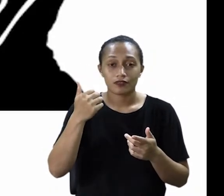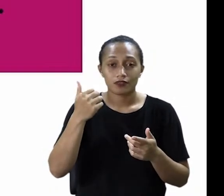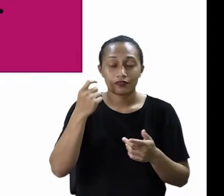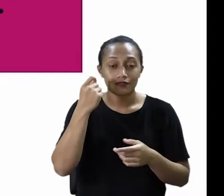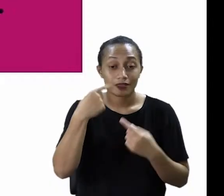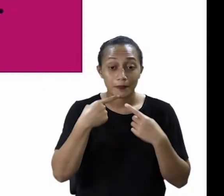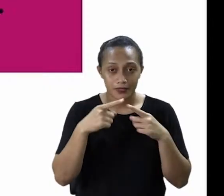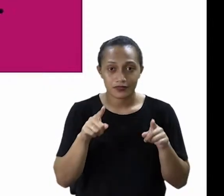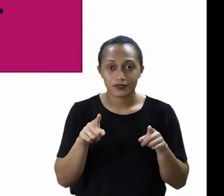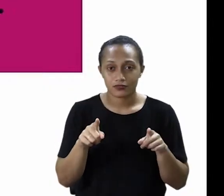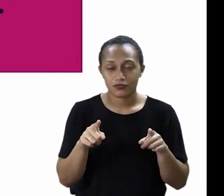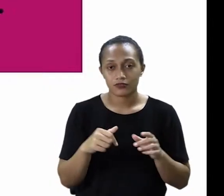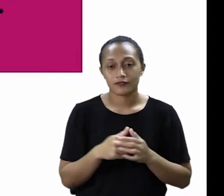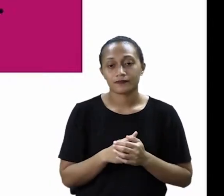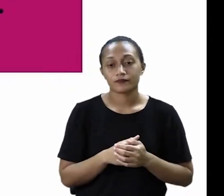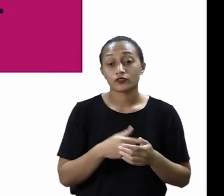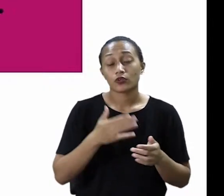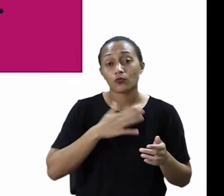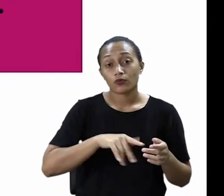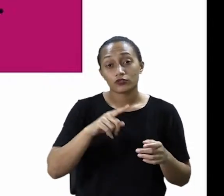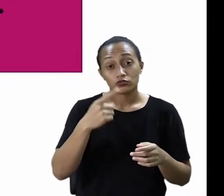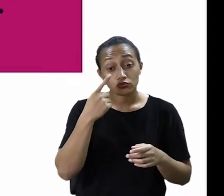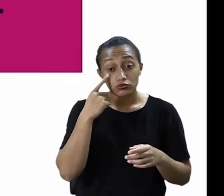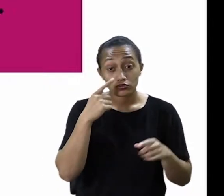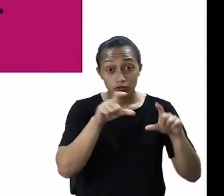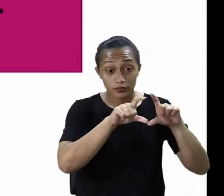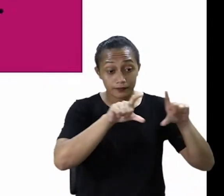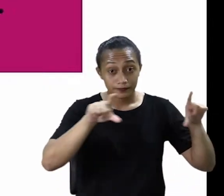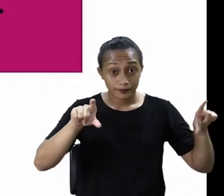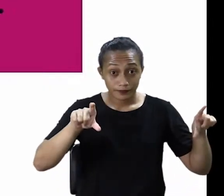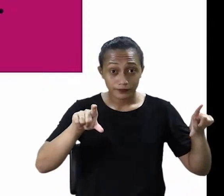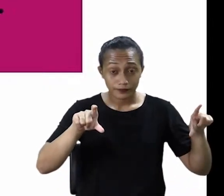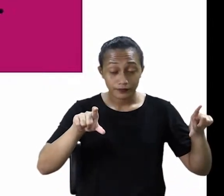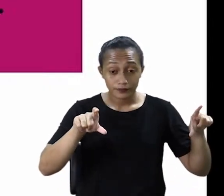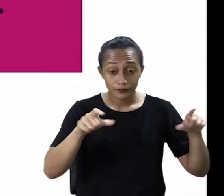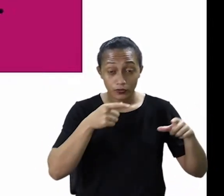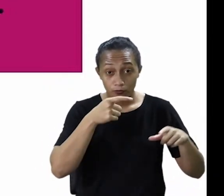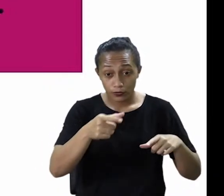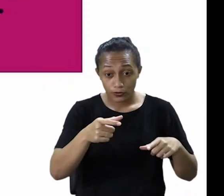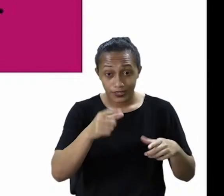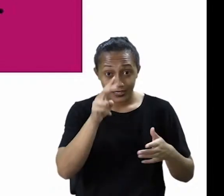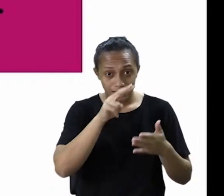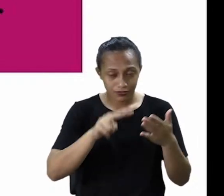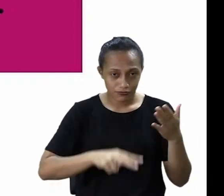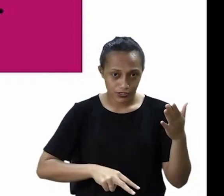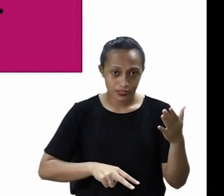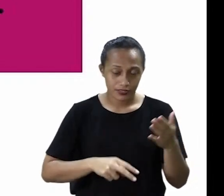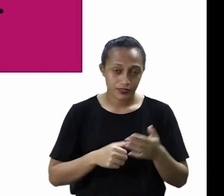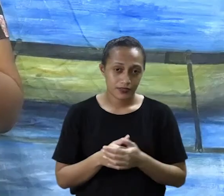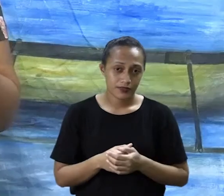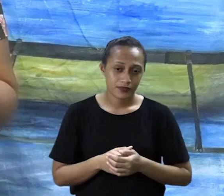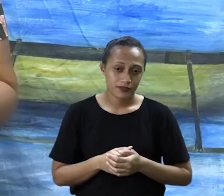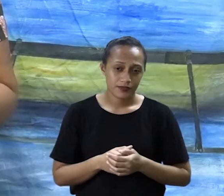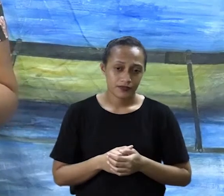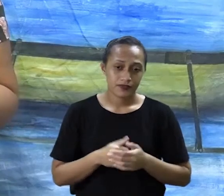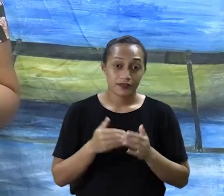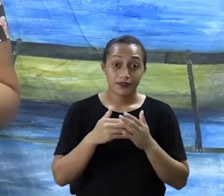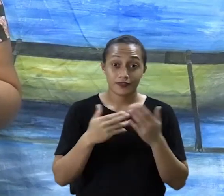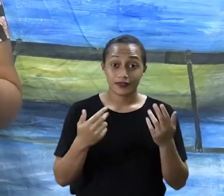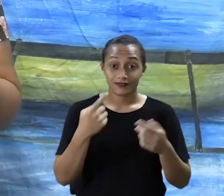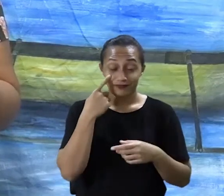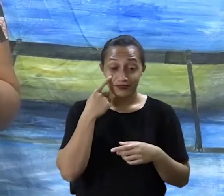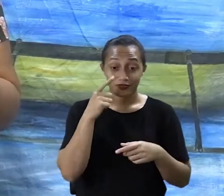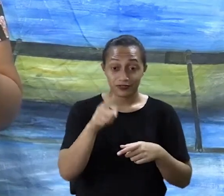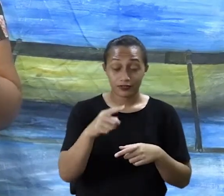voice. Now I want you to look at the statement on the screen and read it out loud. Now look at